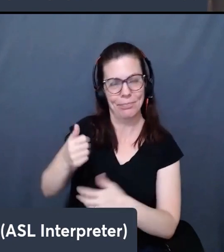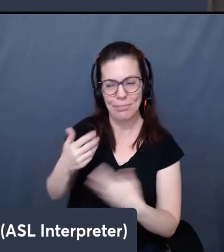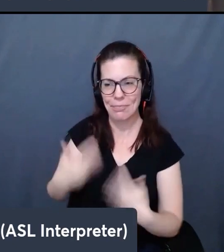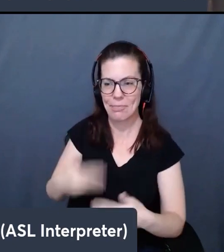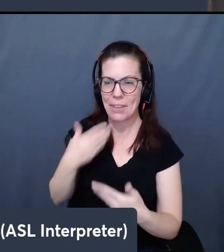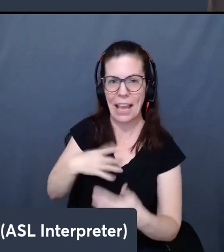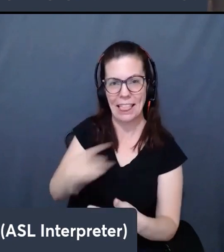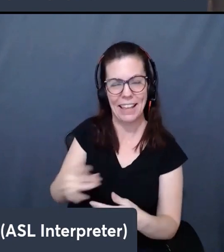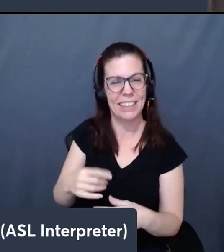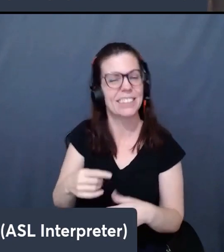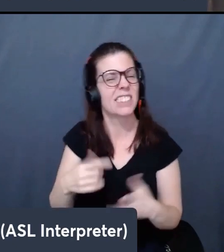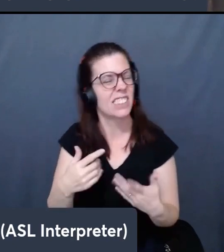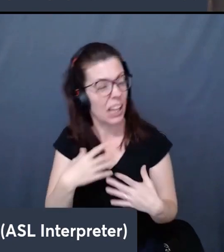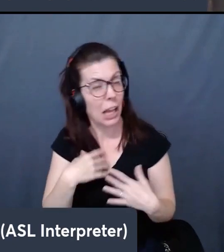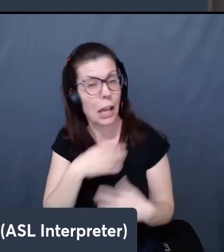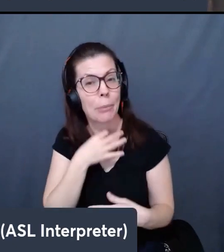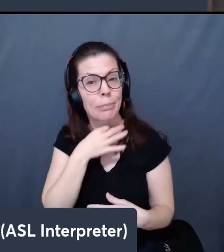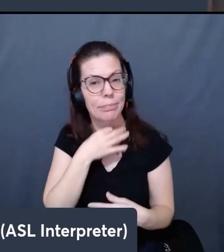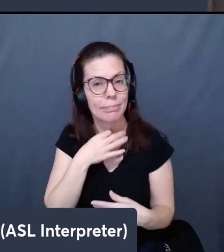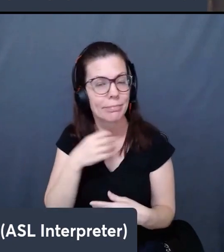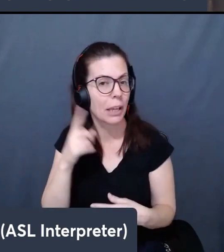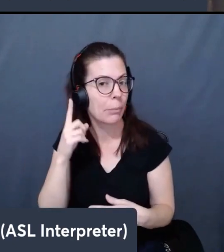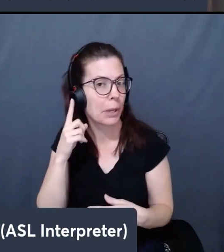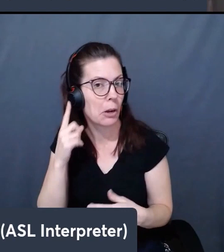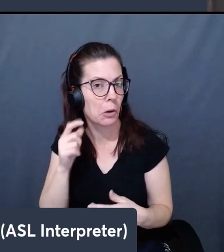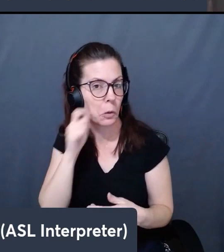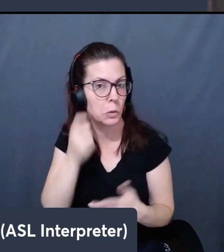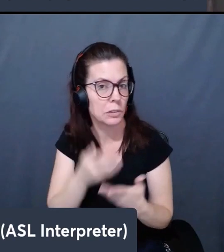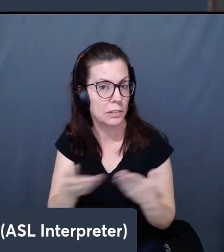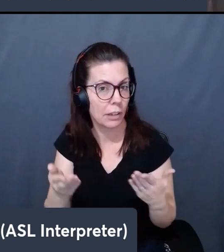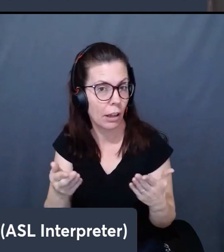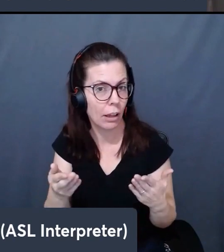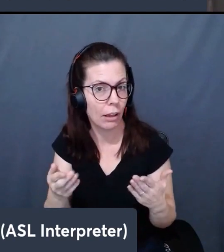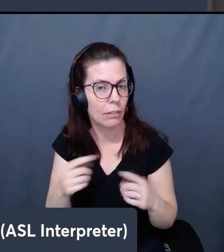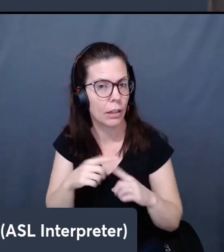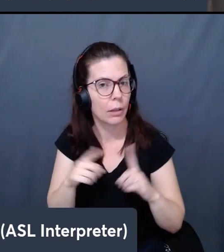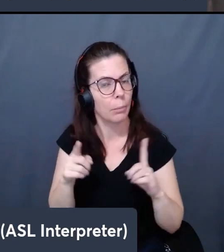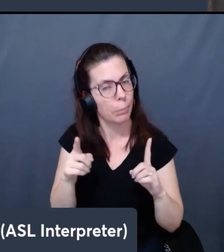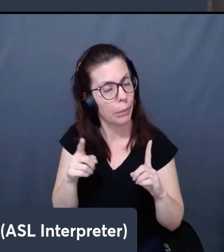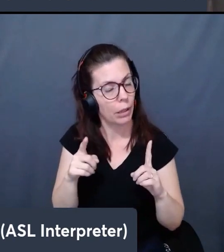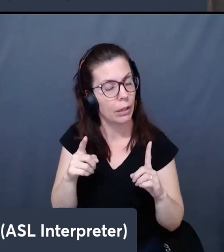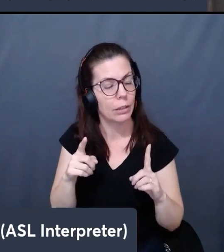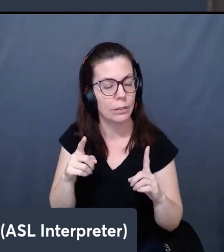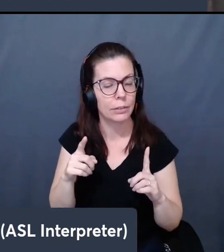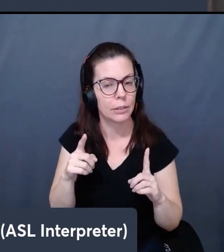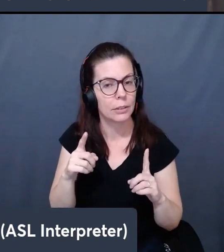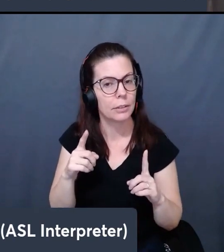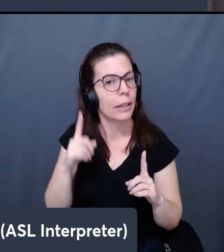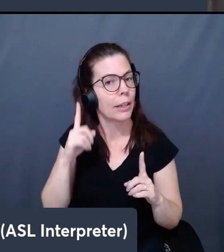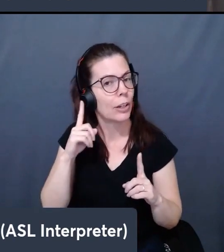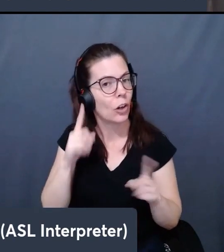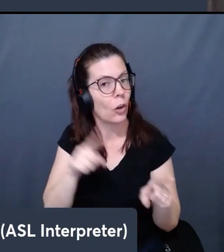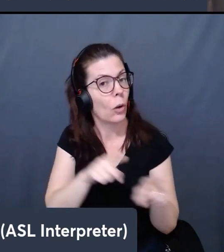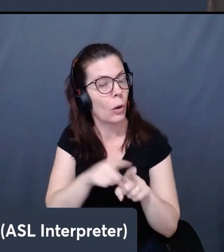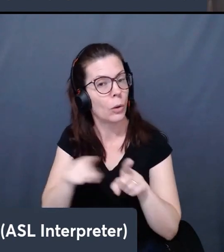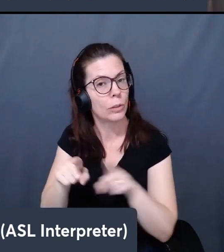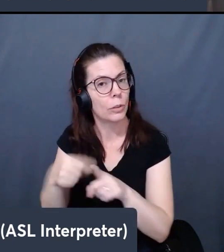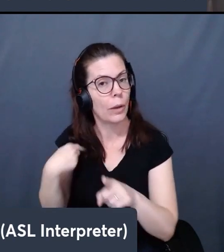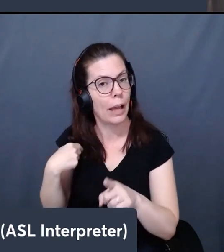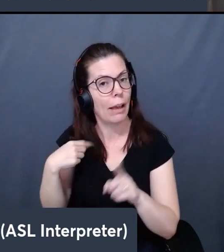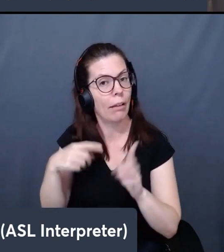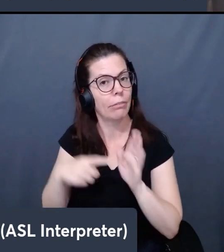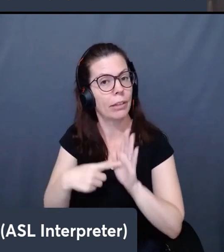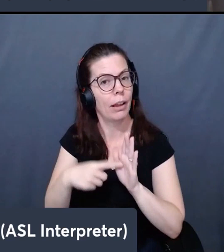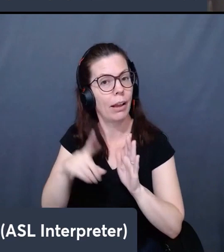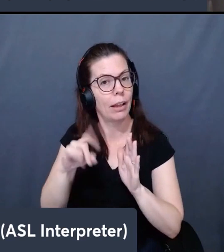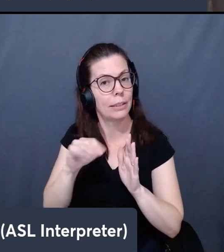I'm kind of interested. I'm hearing some pretty cool stuff, but I hear that you also have a demo for us